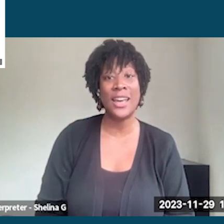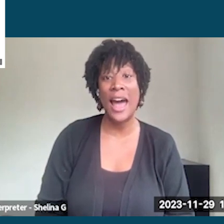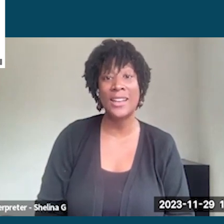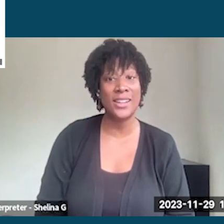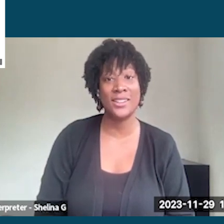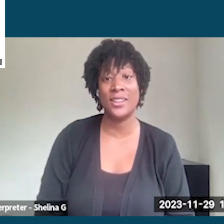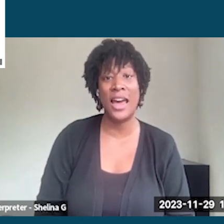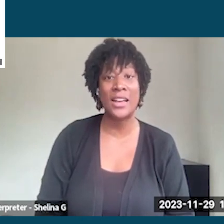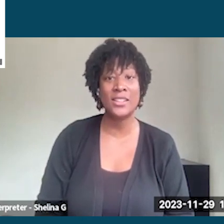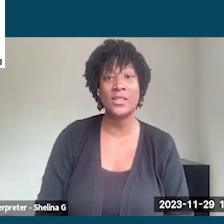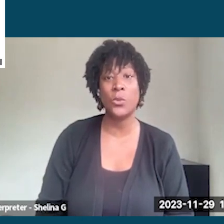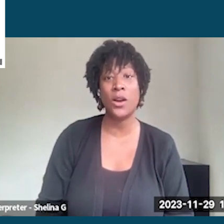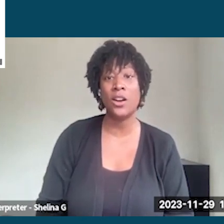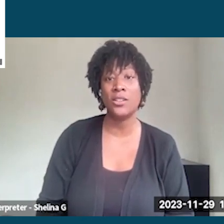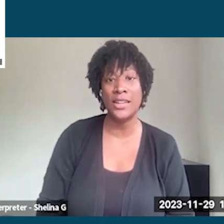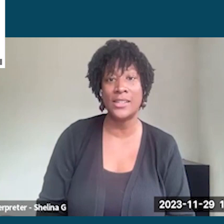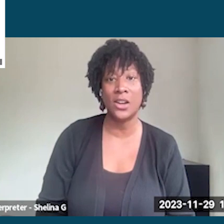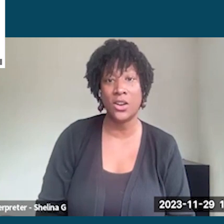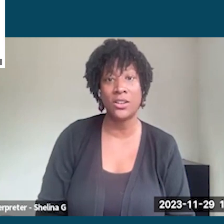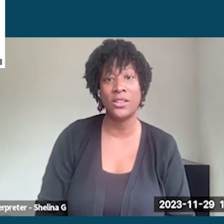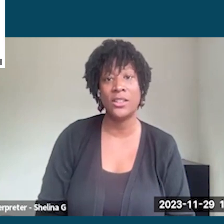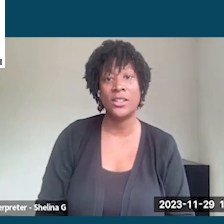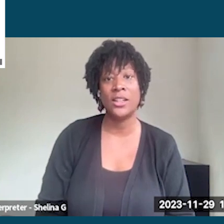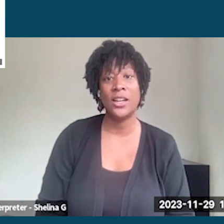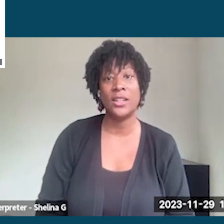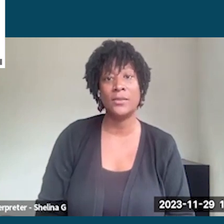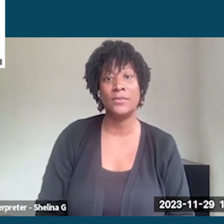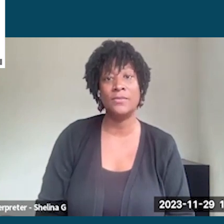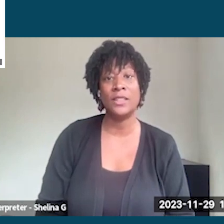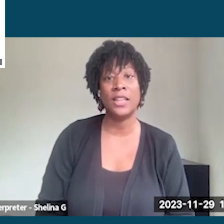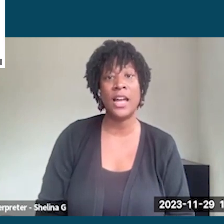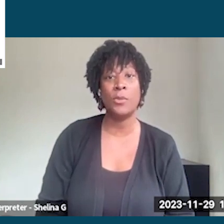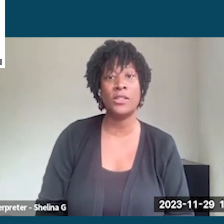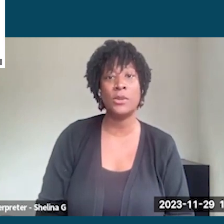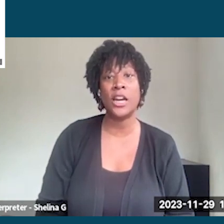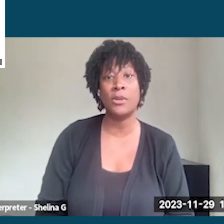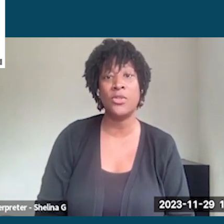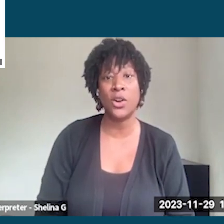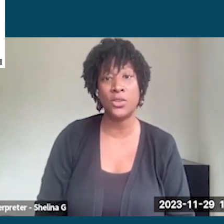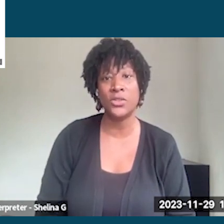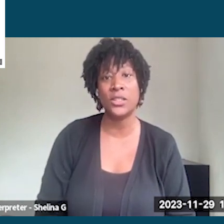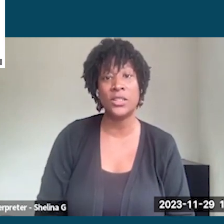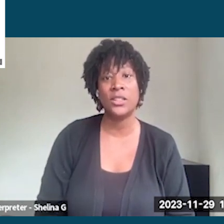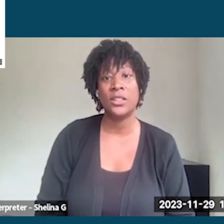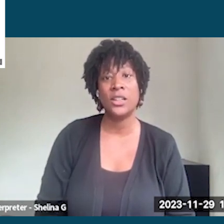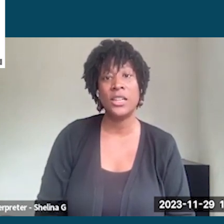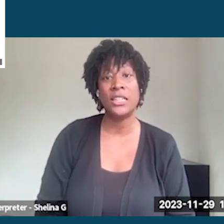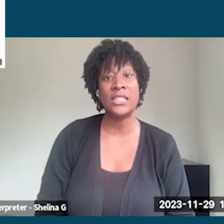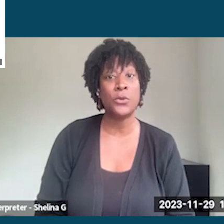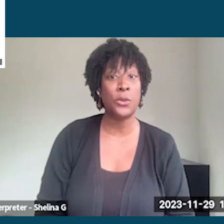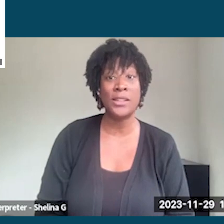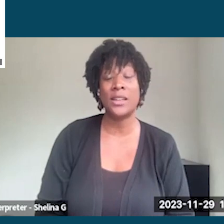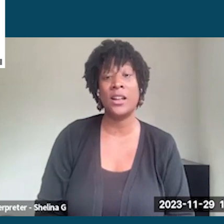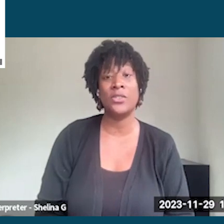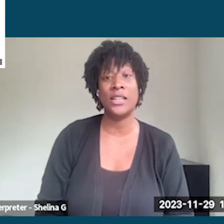I would just say, ask us what our needs are. Help us to become involved.